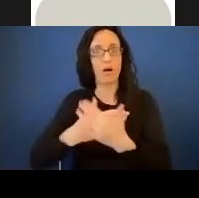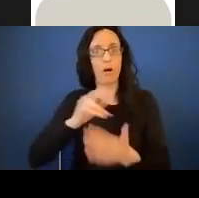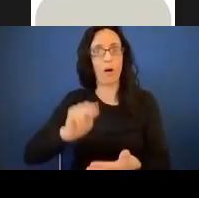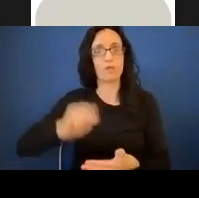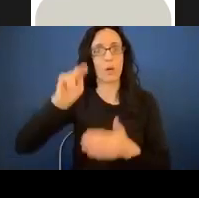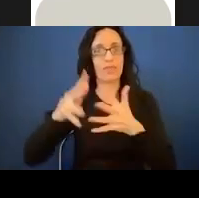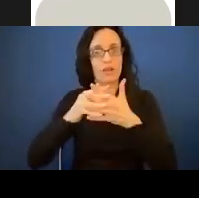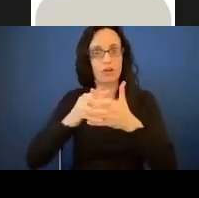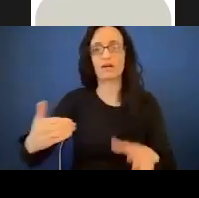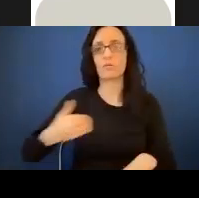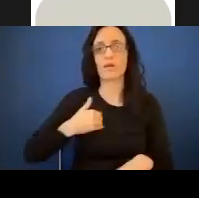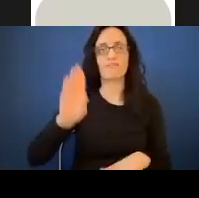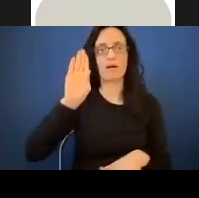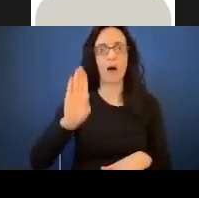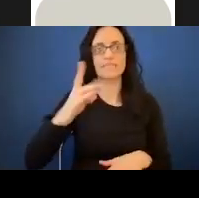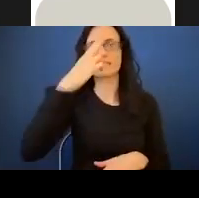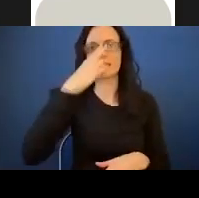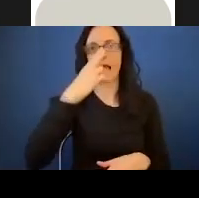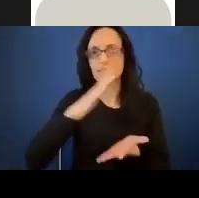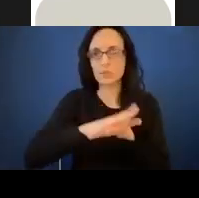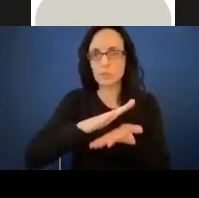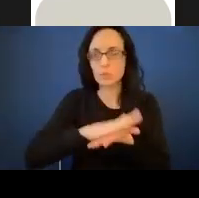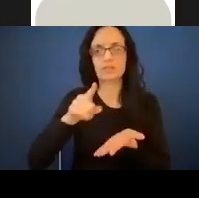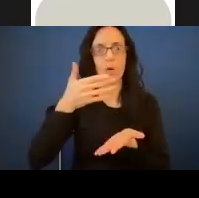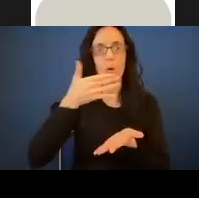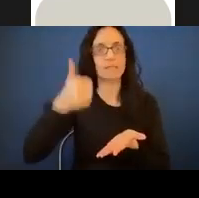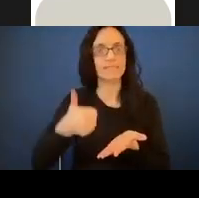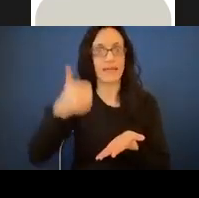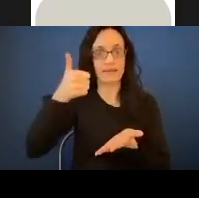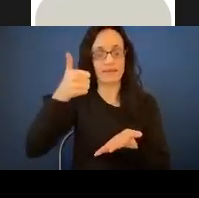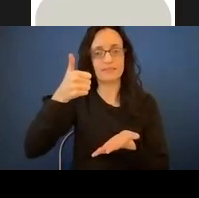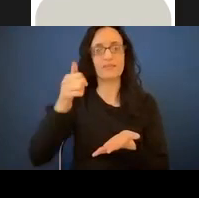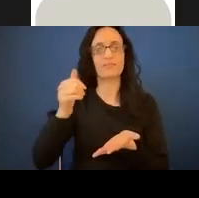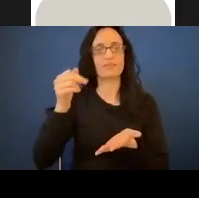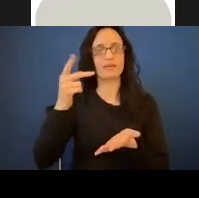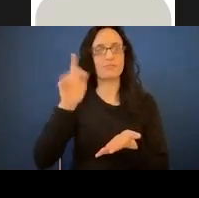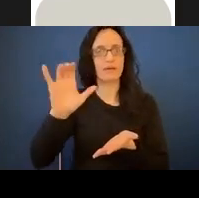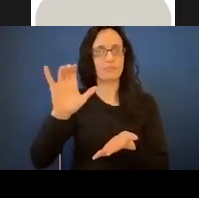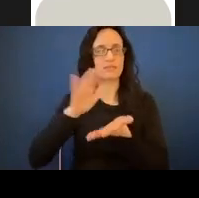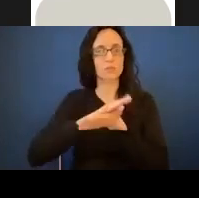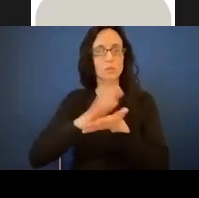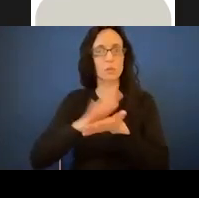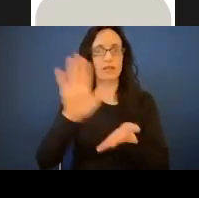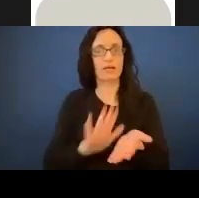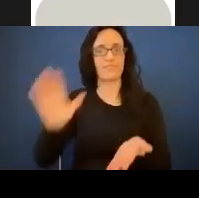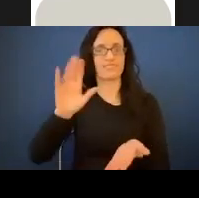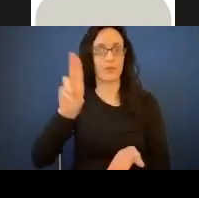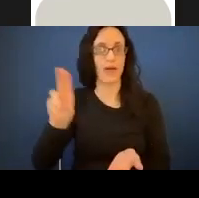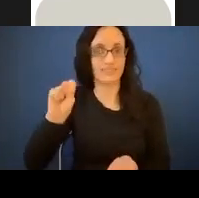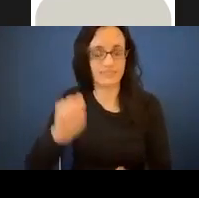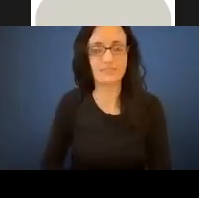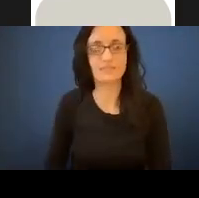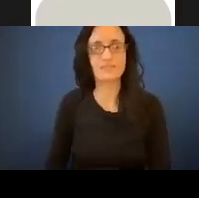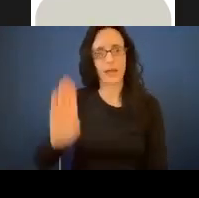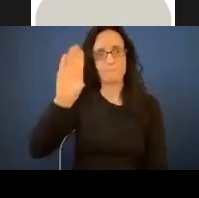Boston Latin School, which is the oldest public school in the nation. Boston